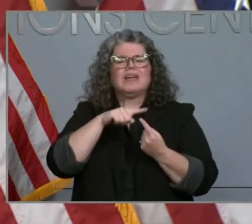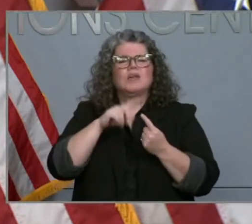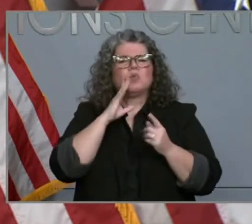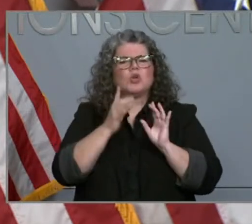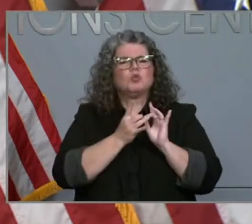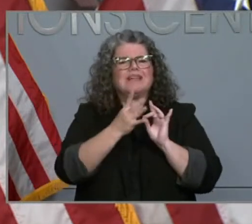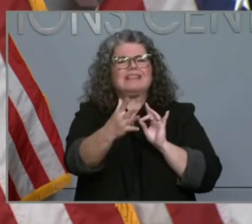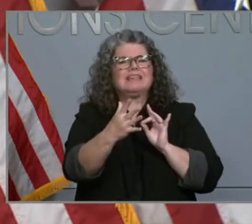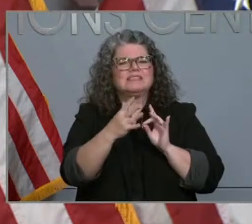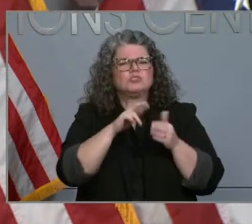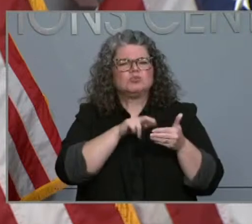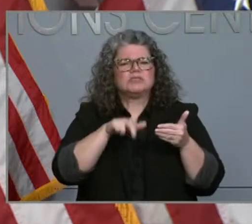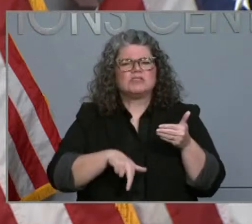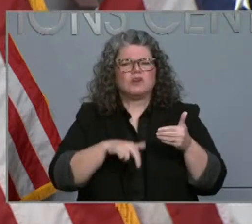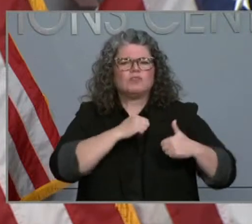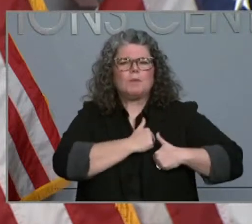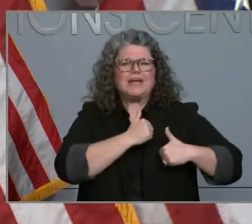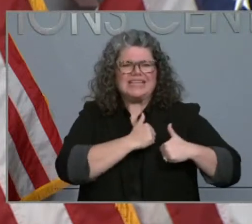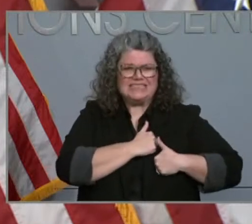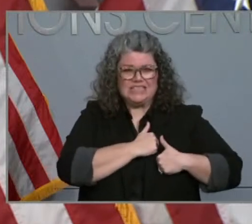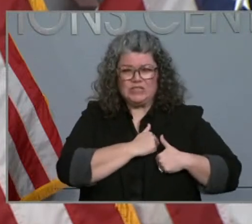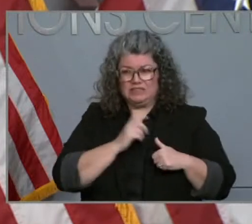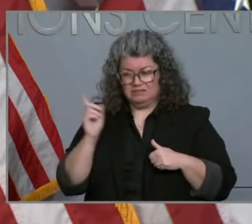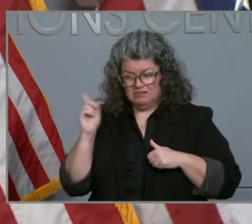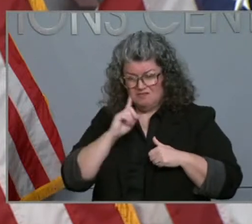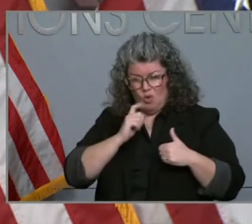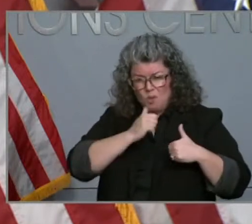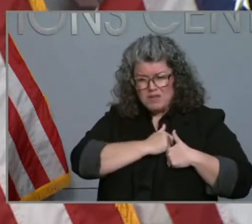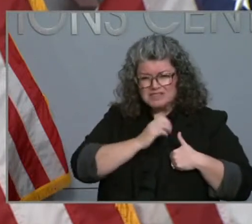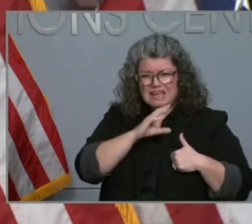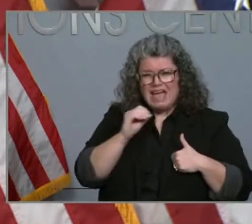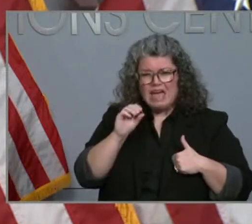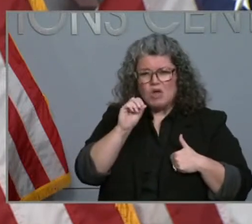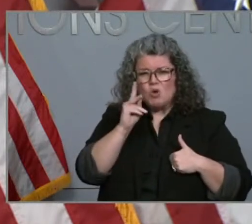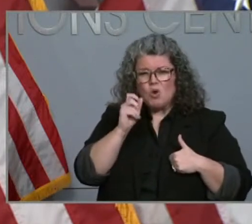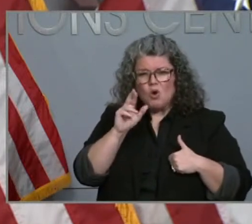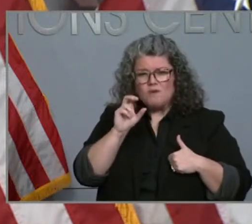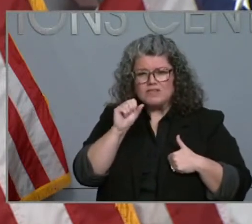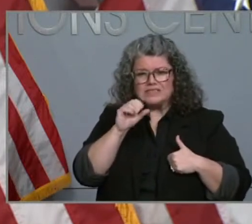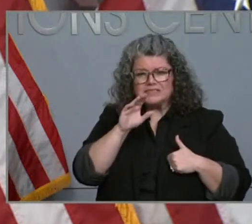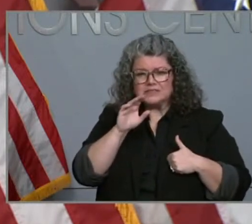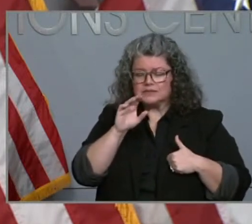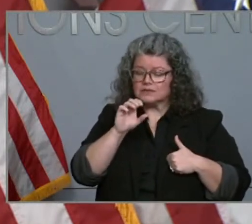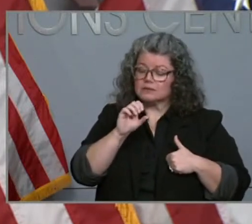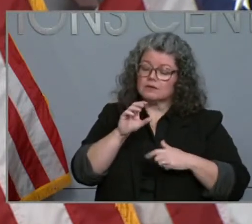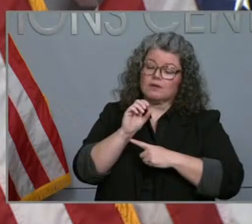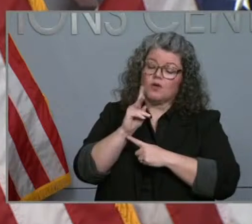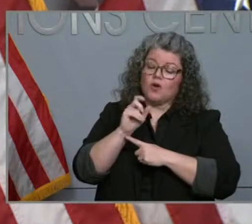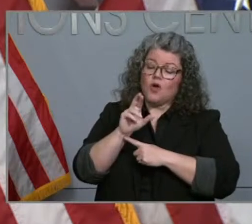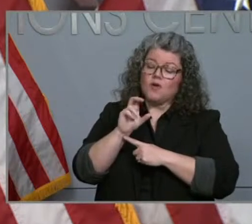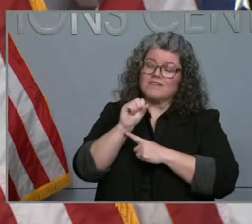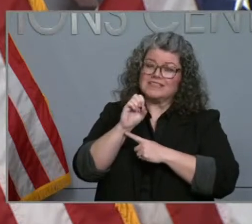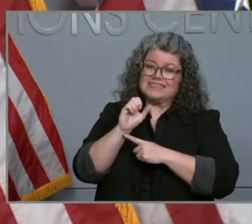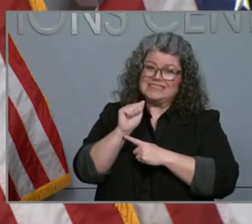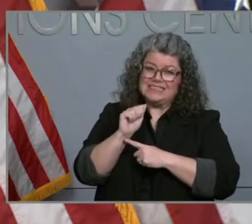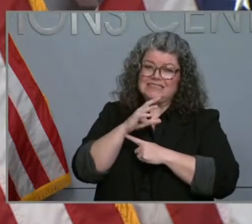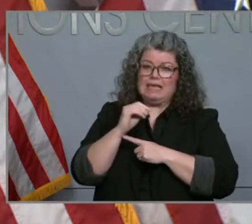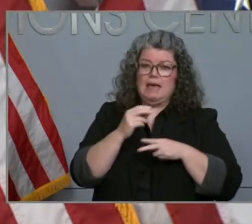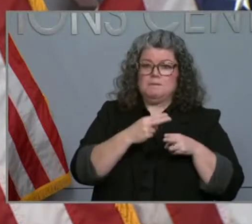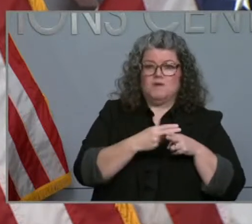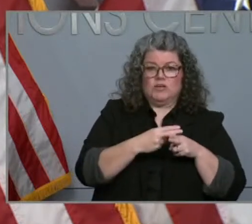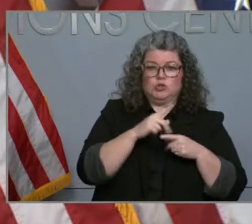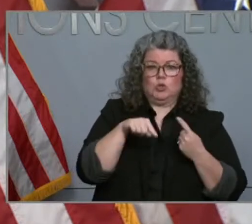Specific dates about the military and overseas voters? Is that what the question was? And provisionals too. Okay. Yes, as well as the provisional